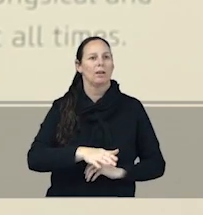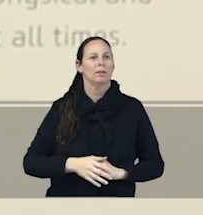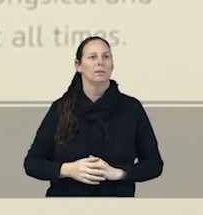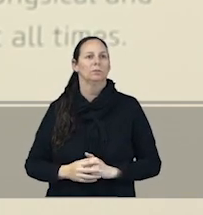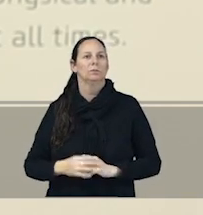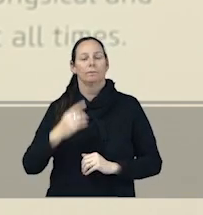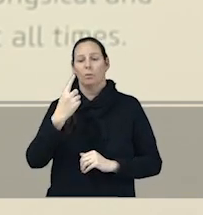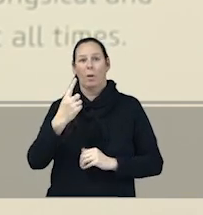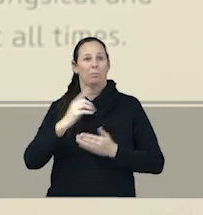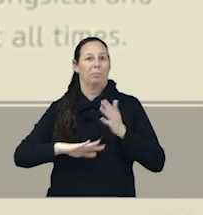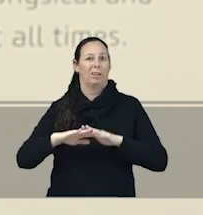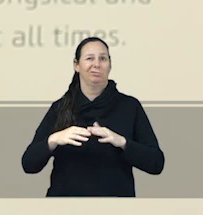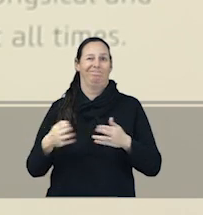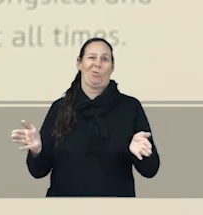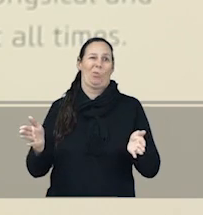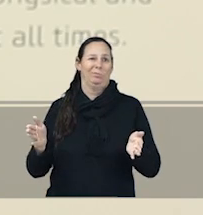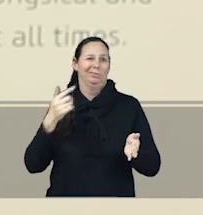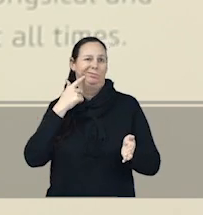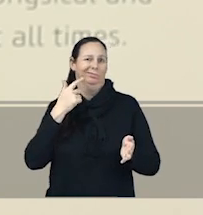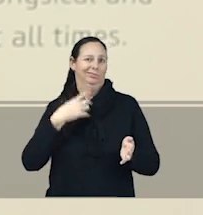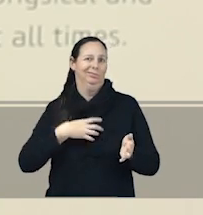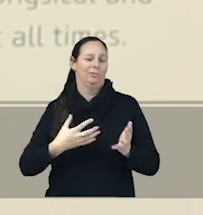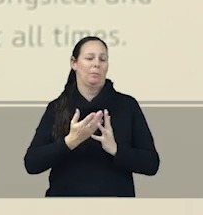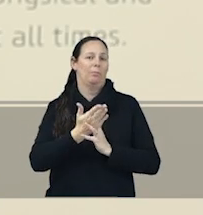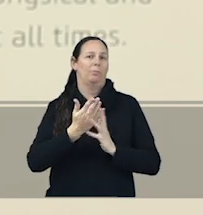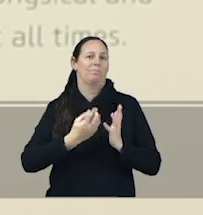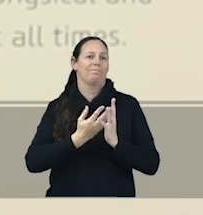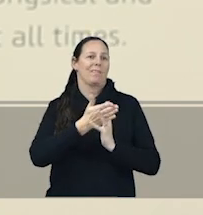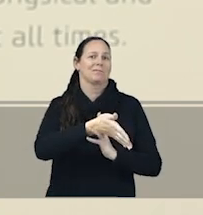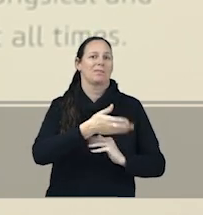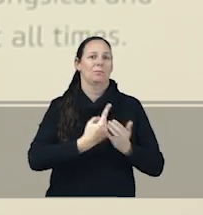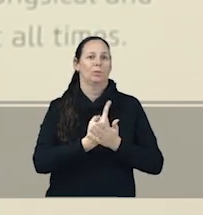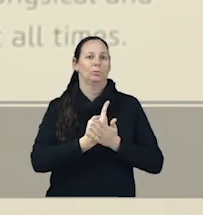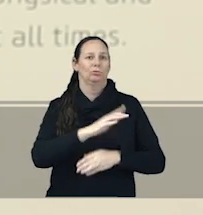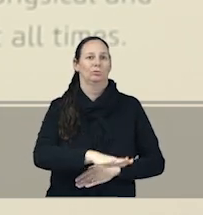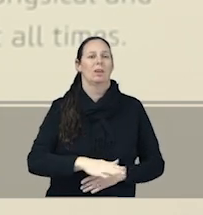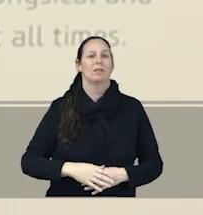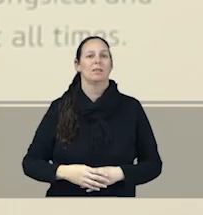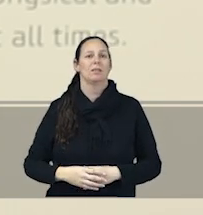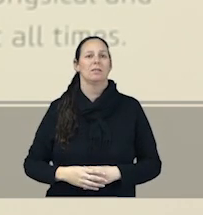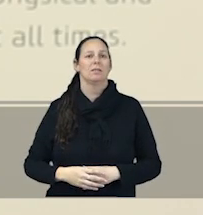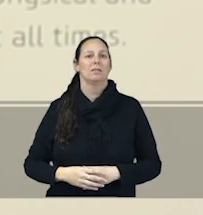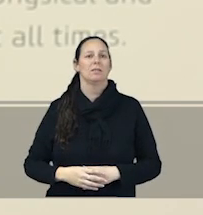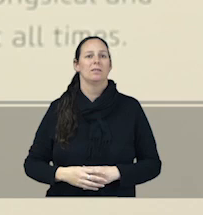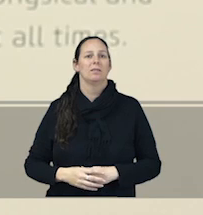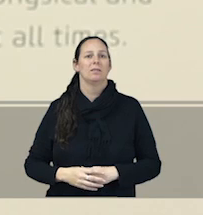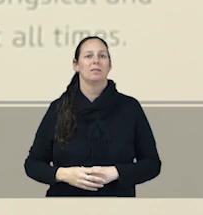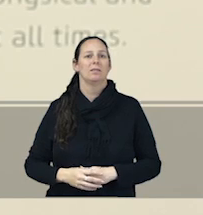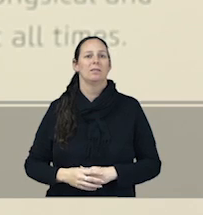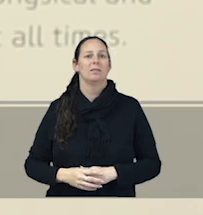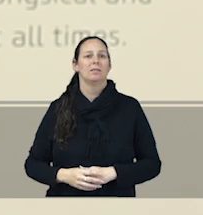who have children are or do provide more opportunity than a mother who is has a partner or a husband